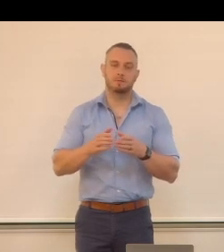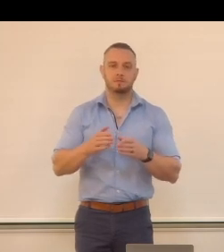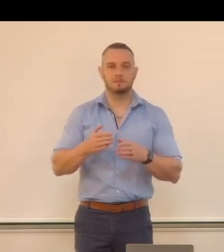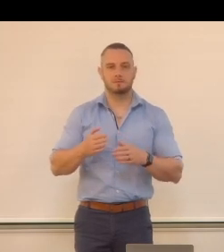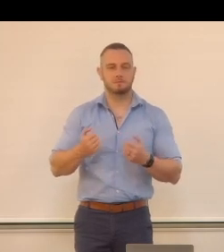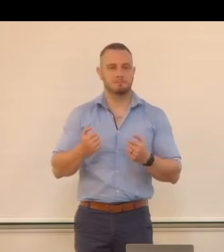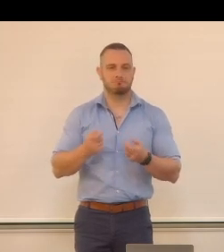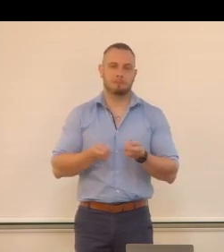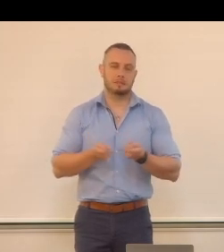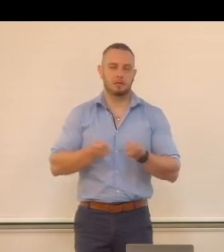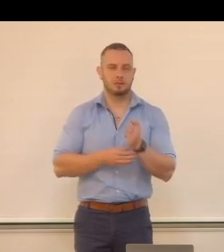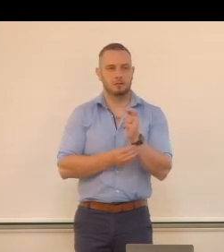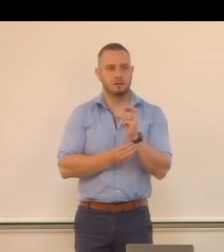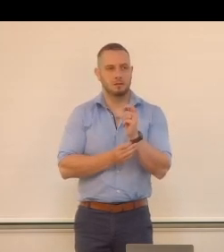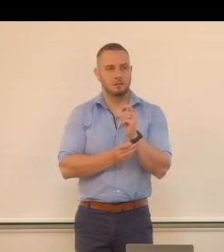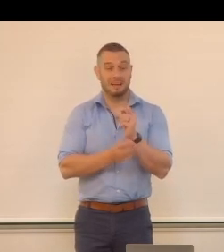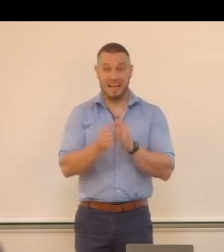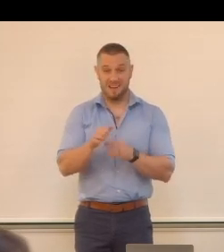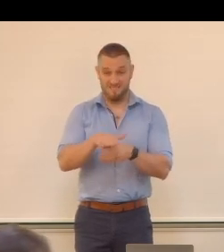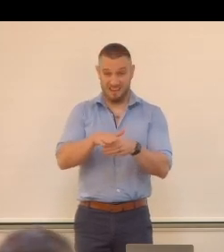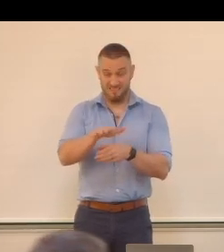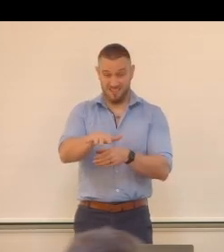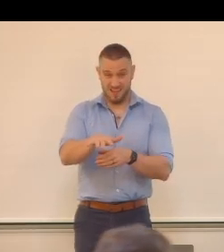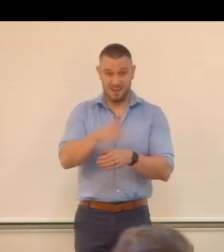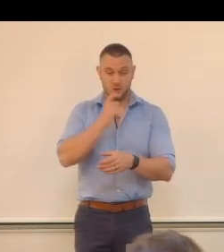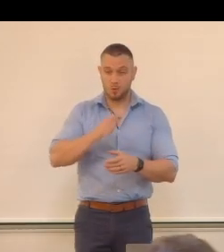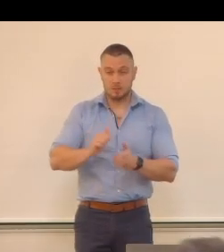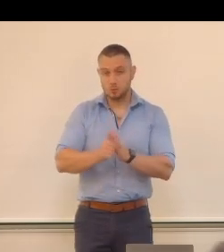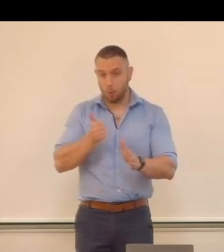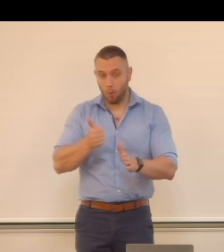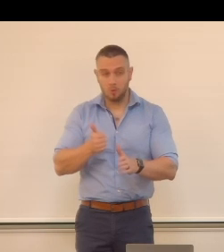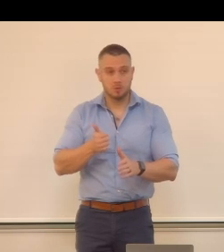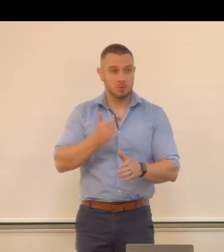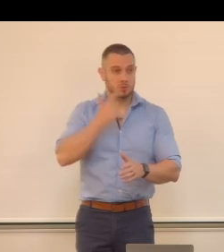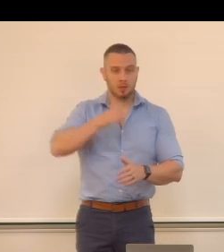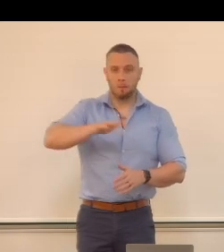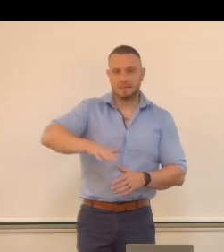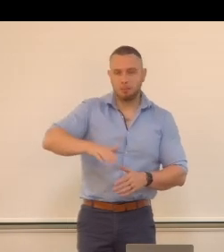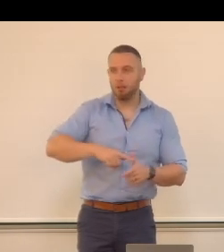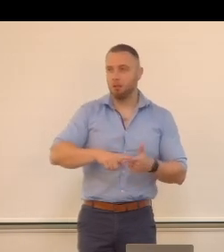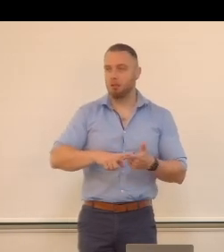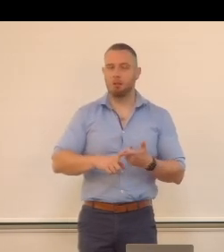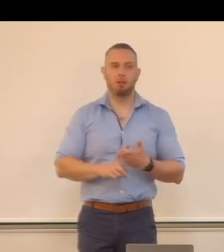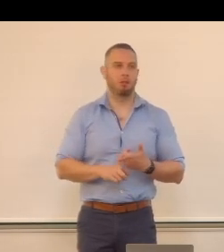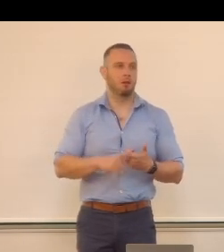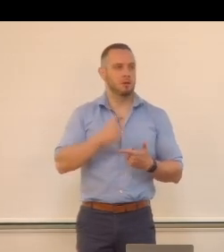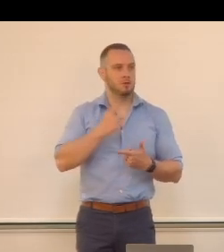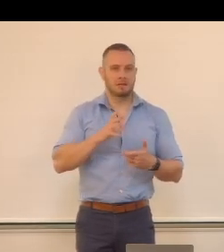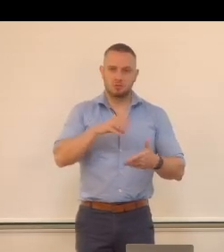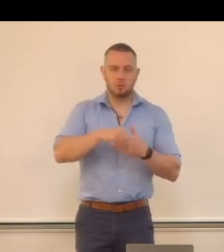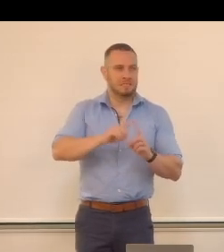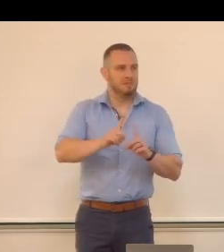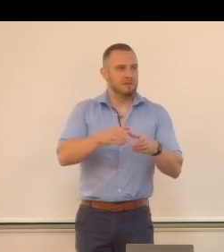Center, there's a facility there where you can play sports and basketball and join